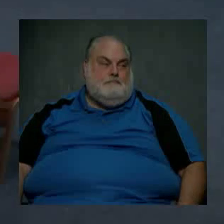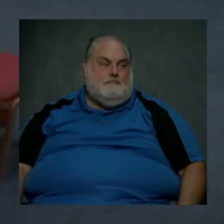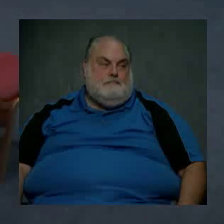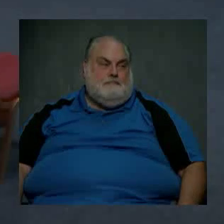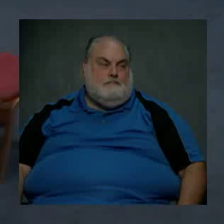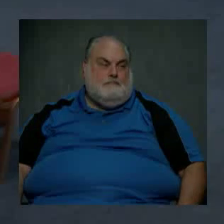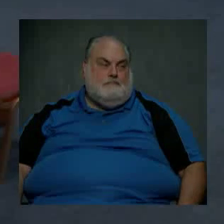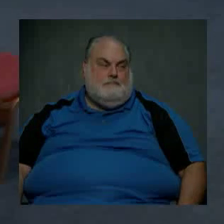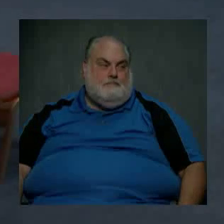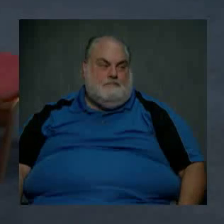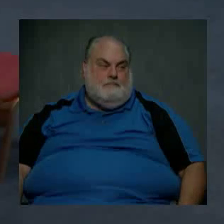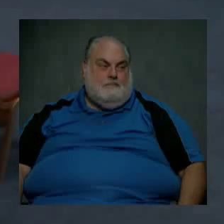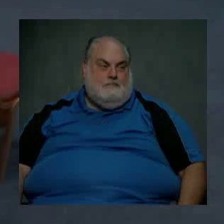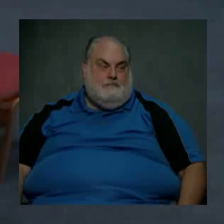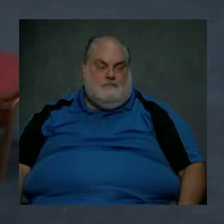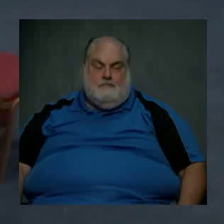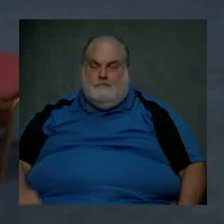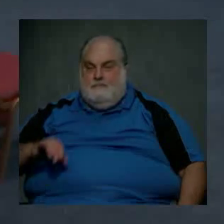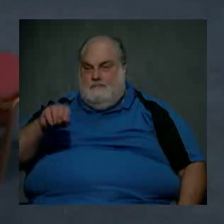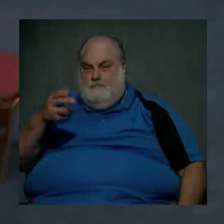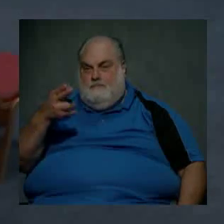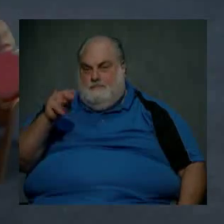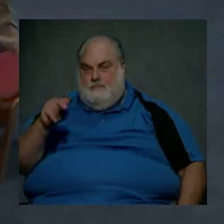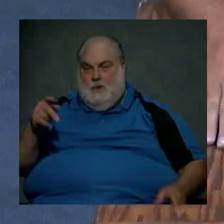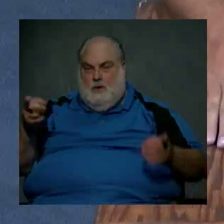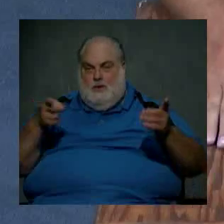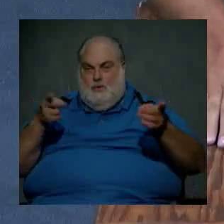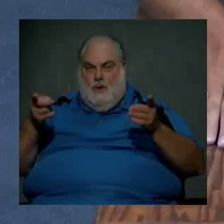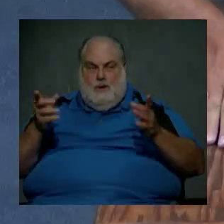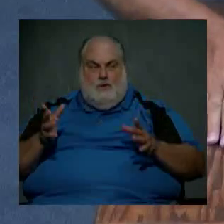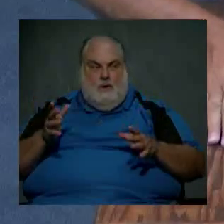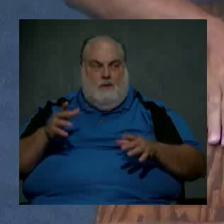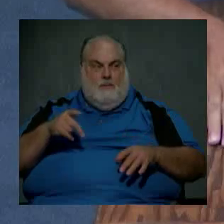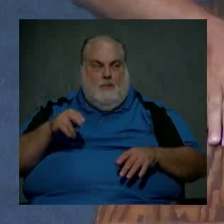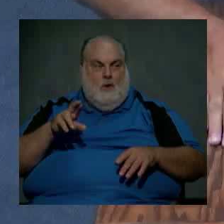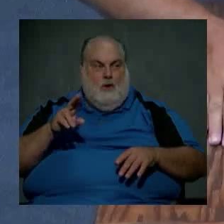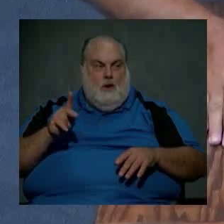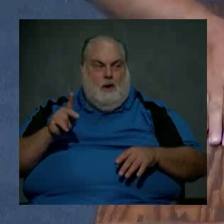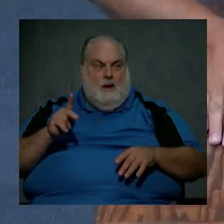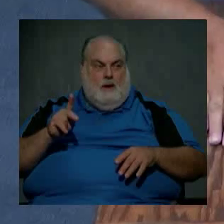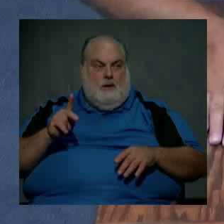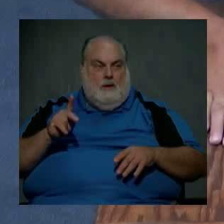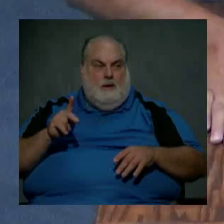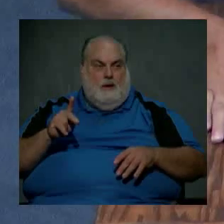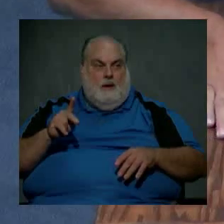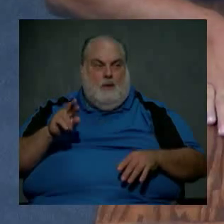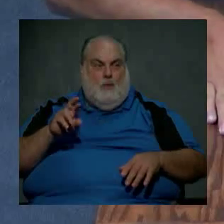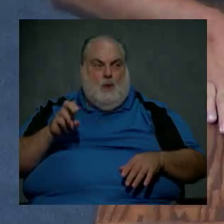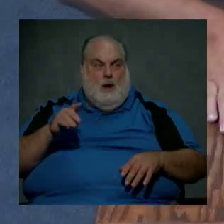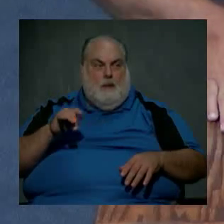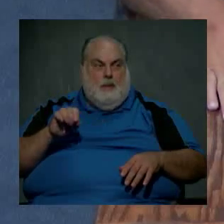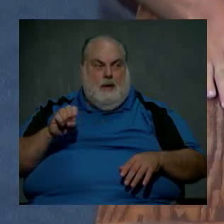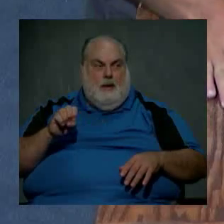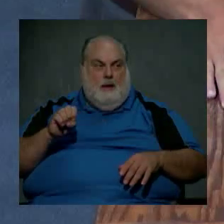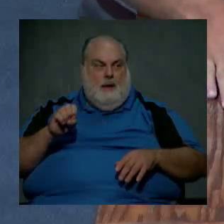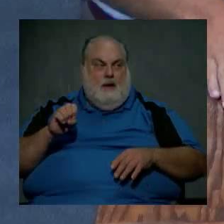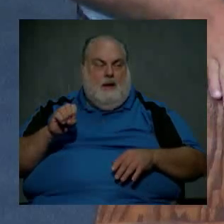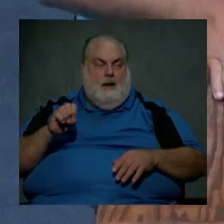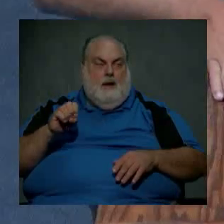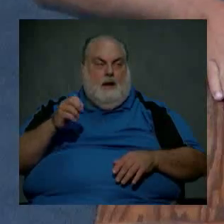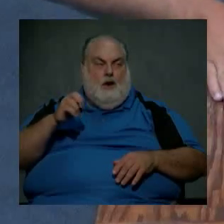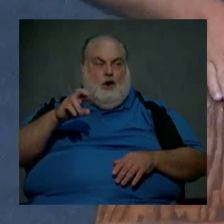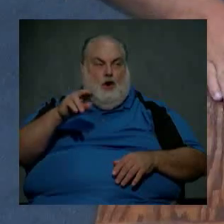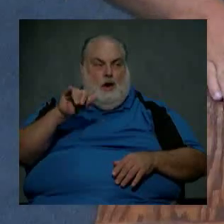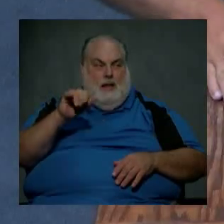Good afternoon. Thank you. My name is John Eckert. I'm the Director of Parks and Recreation. I have Robbie Hudson's our arborist and Ernie Moix is our horticulturist.